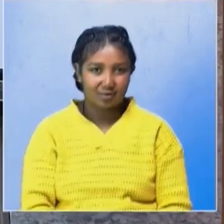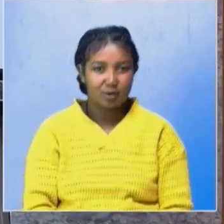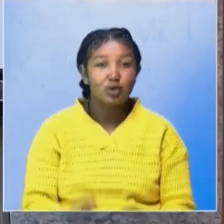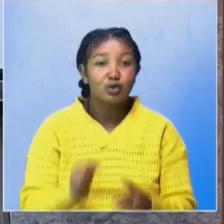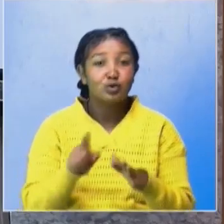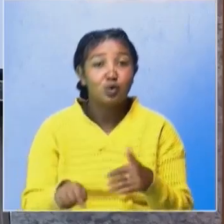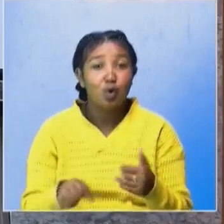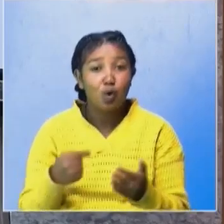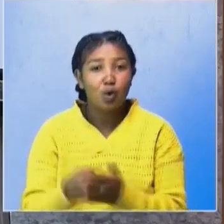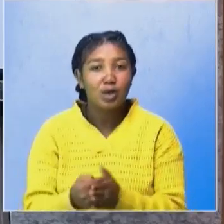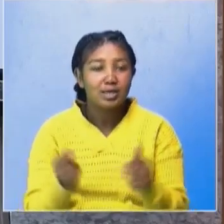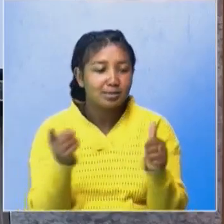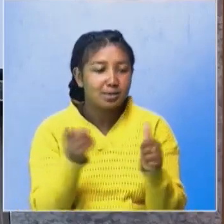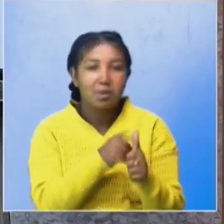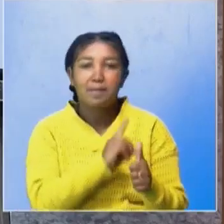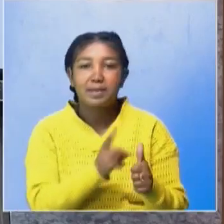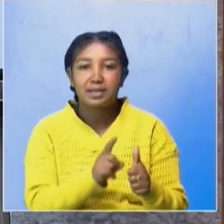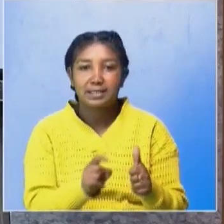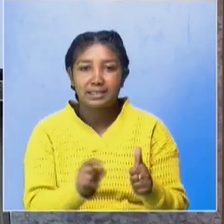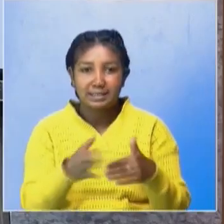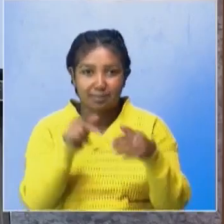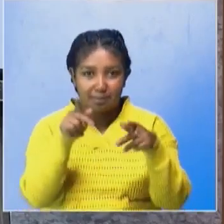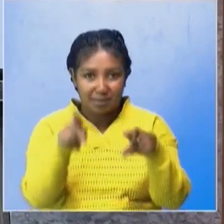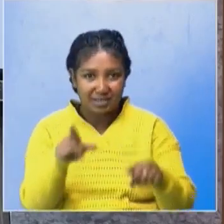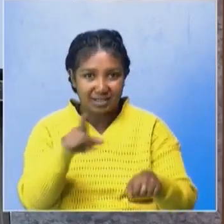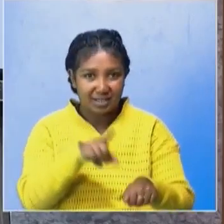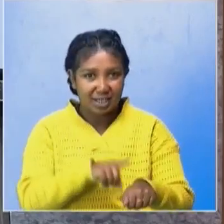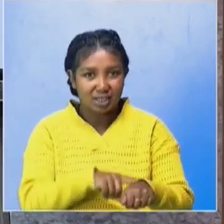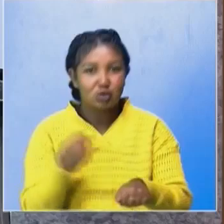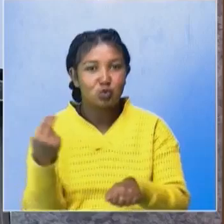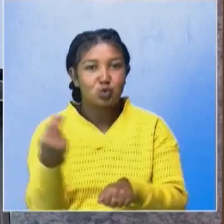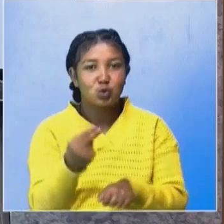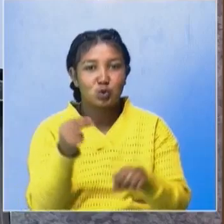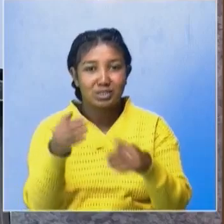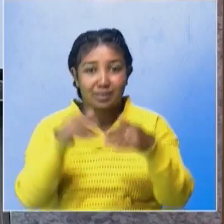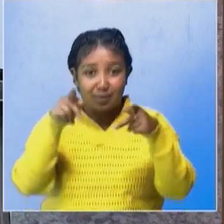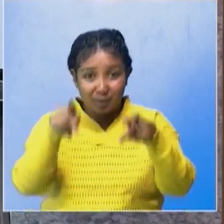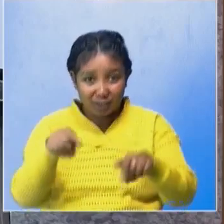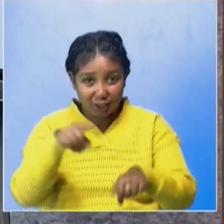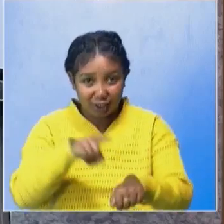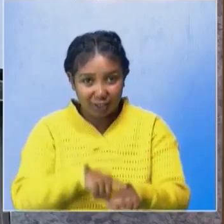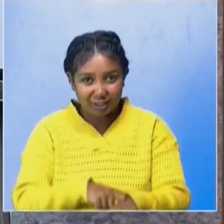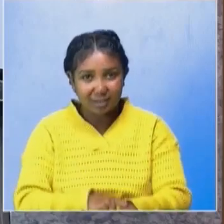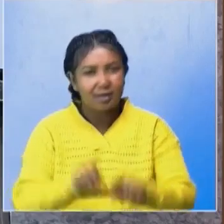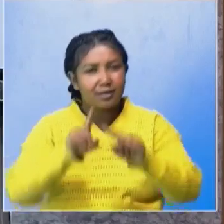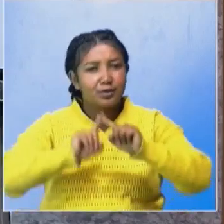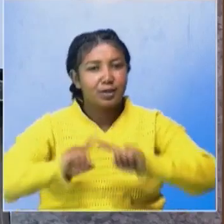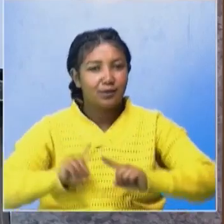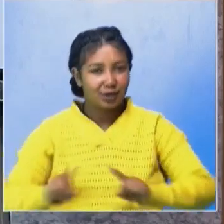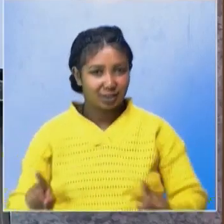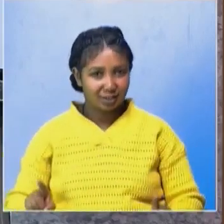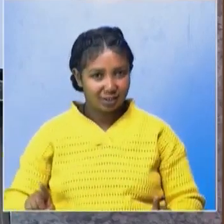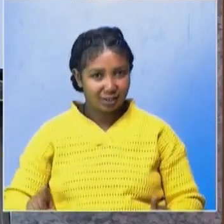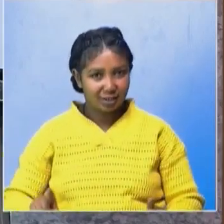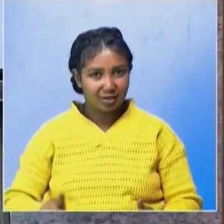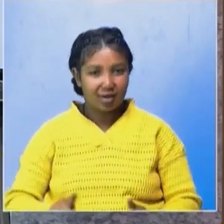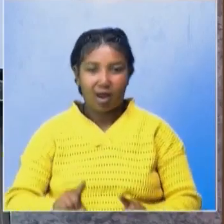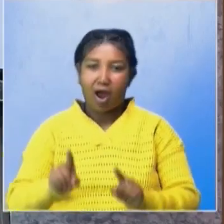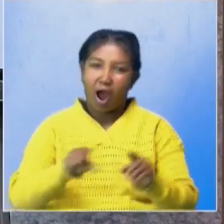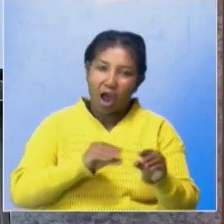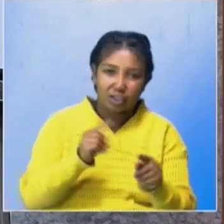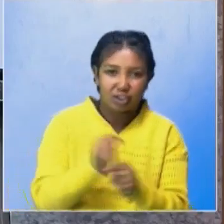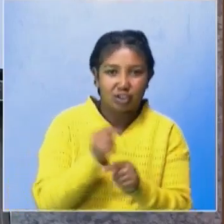So when we come to the first thing, simple present tense, we can use simple present tense for different